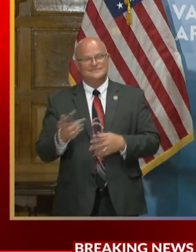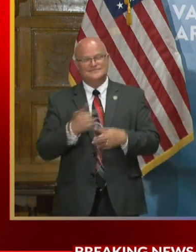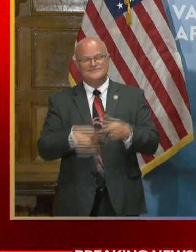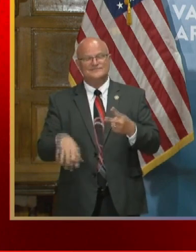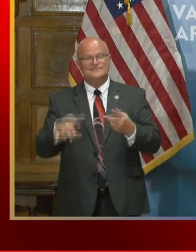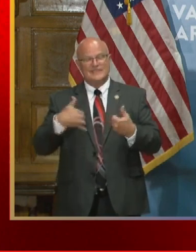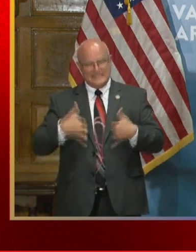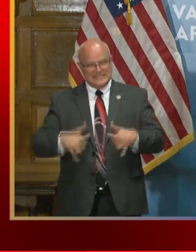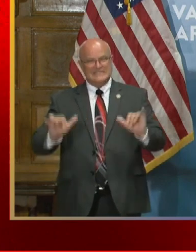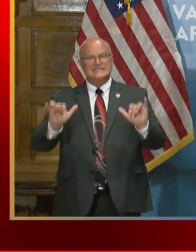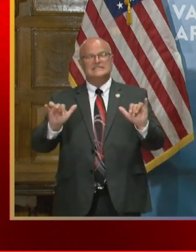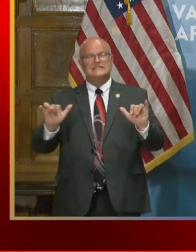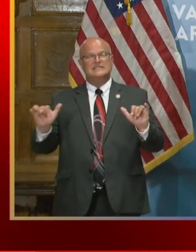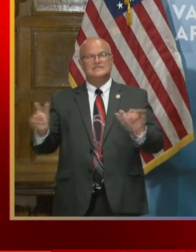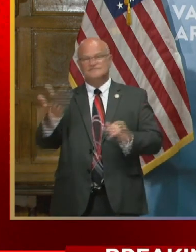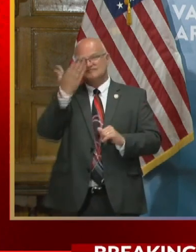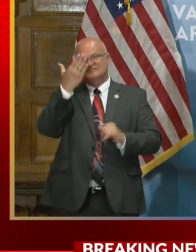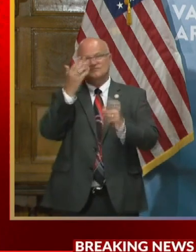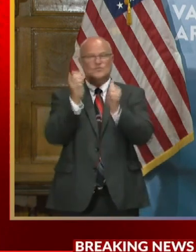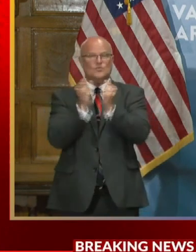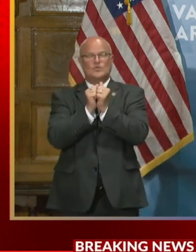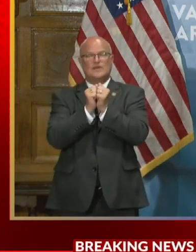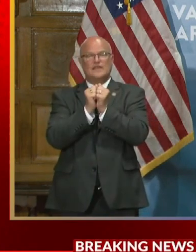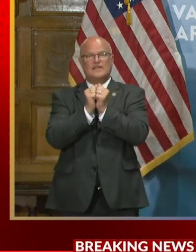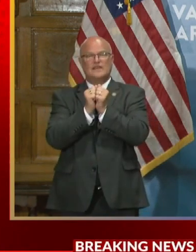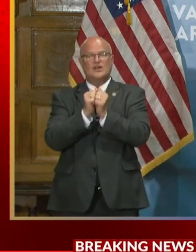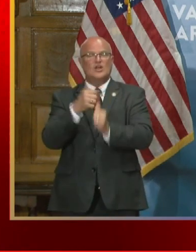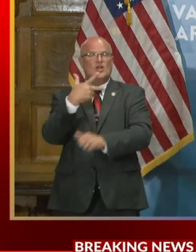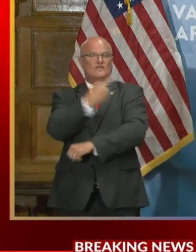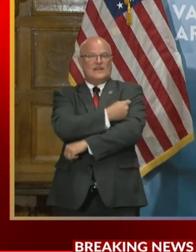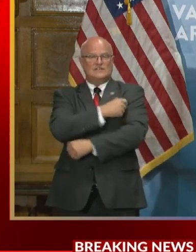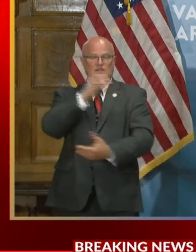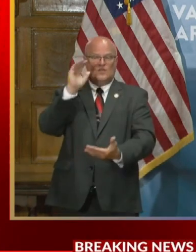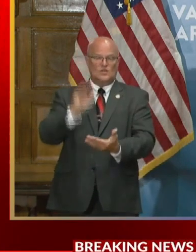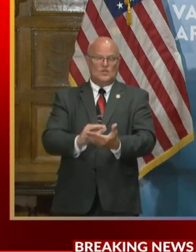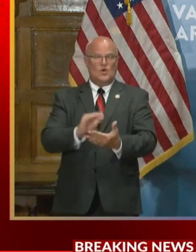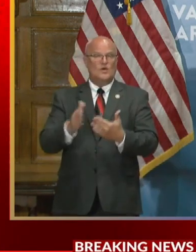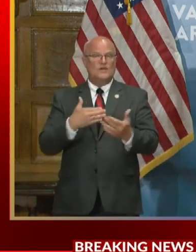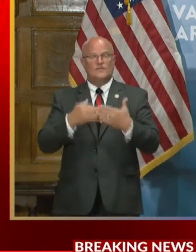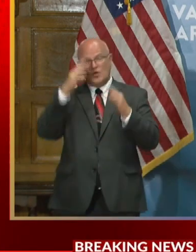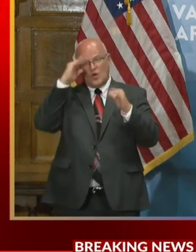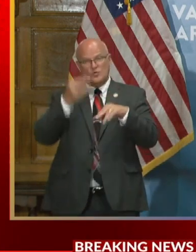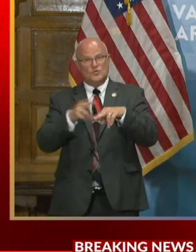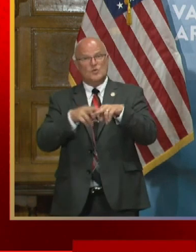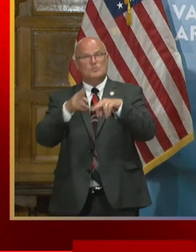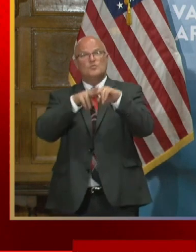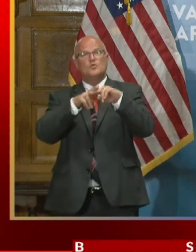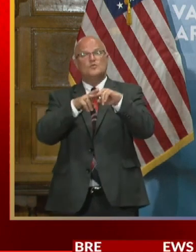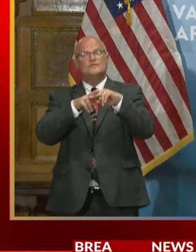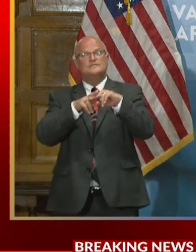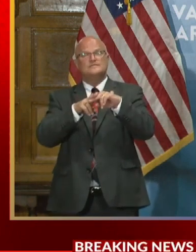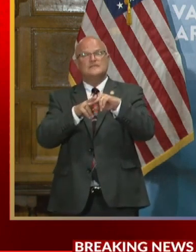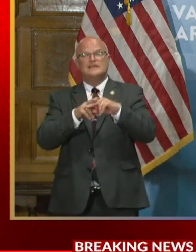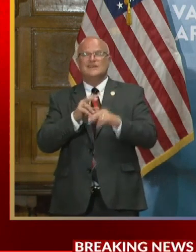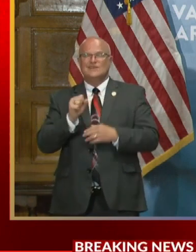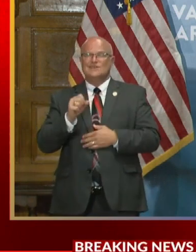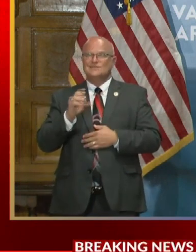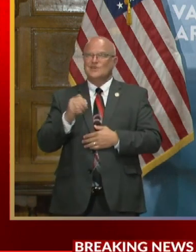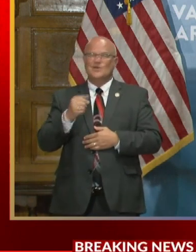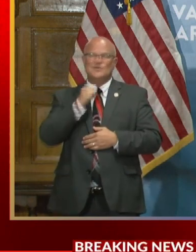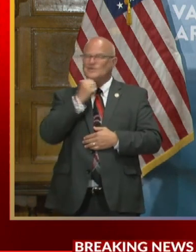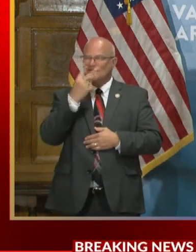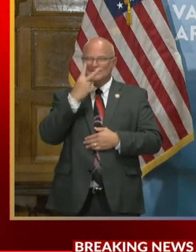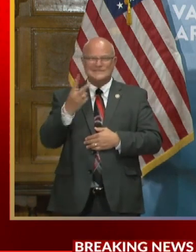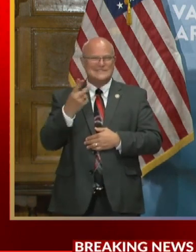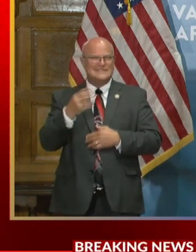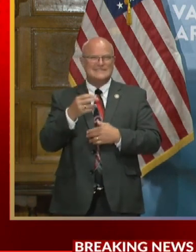be faced with low vaccination rates, even though we hope to improve those. And so we don't